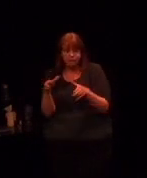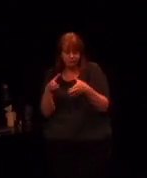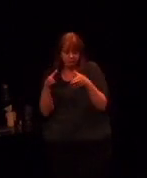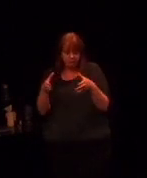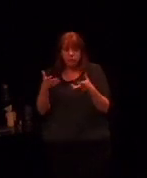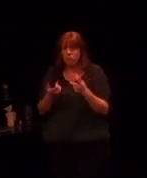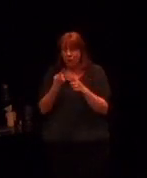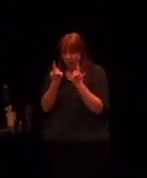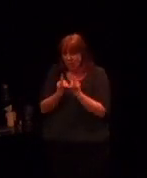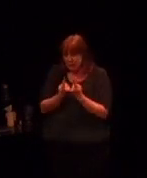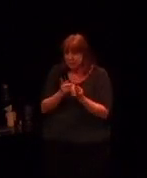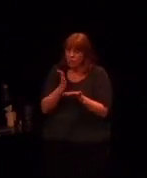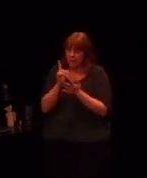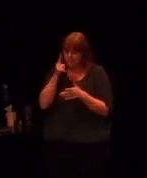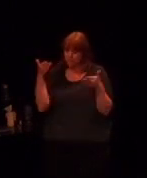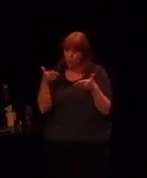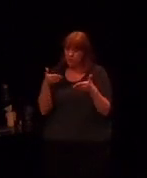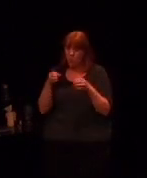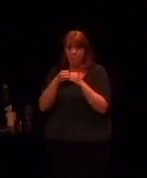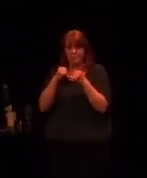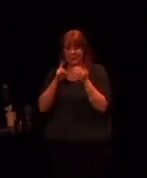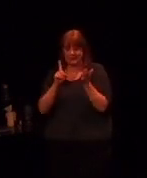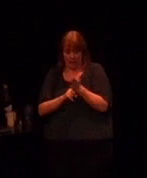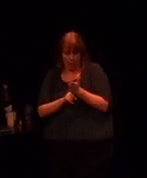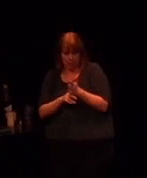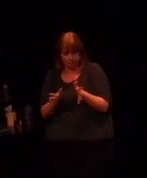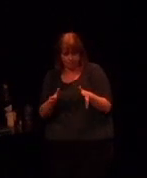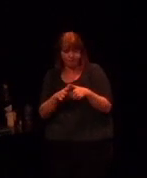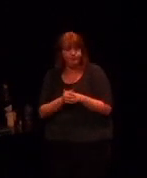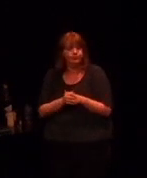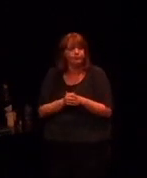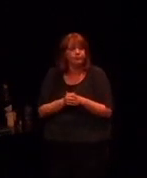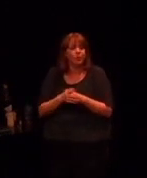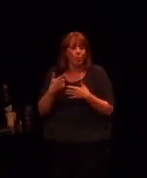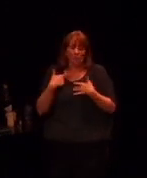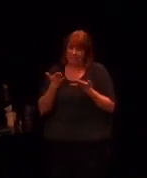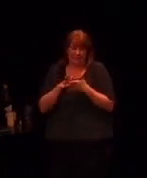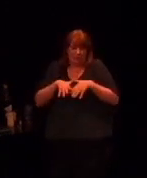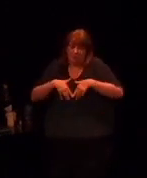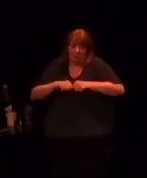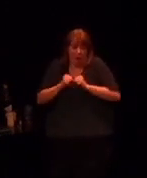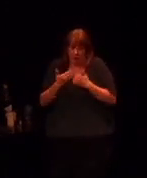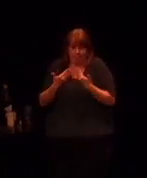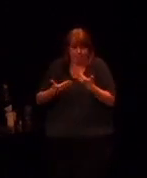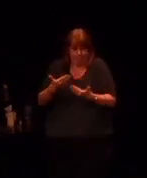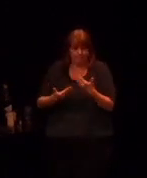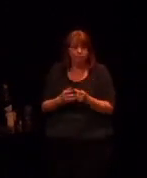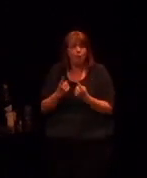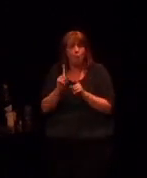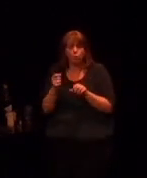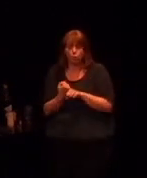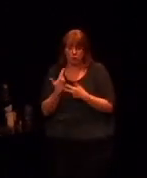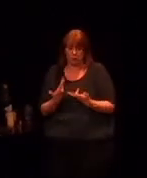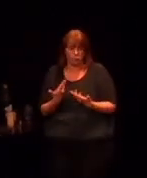but just sort of focusing on the BSL aspect. As I said at the start of our journey, but some of the things that we are